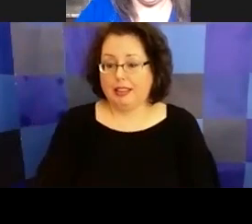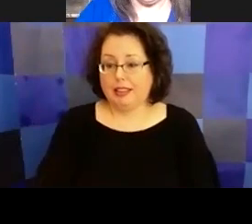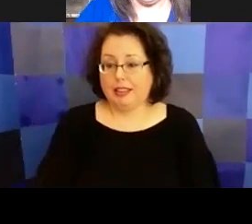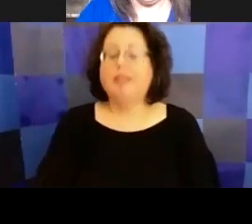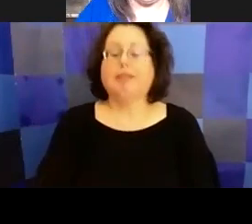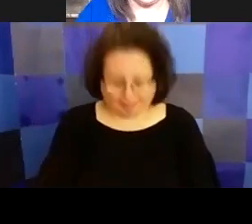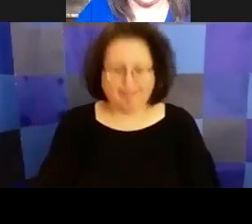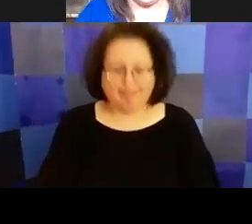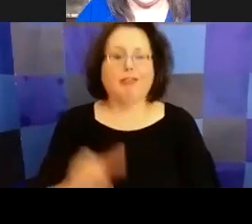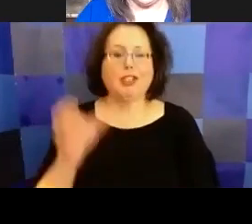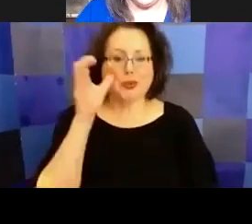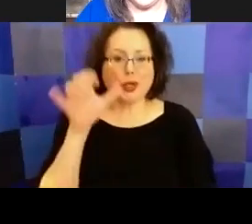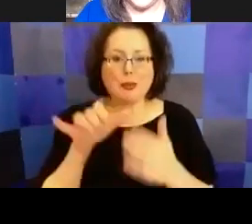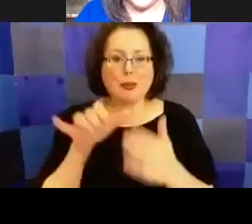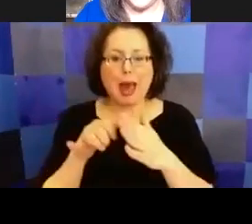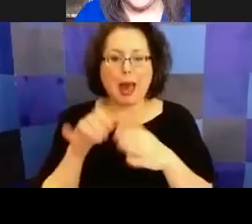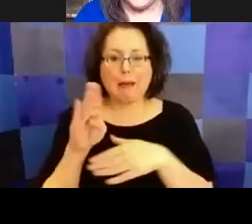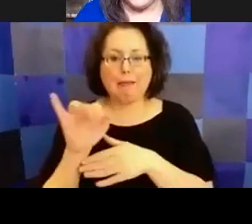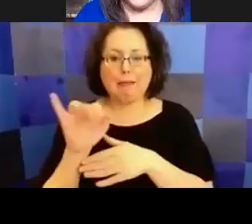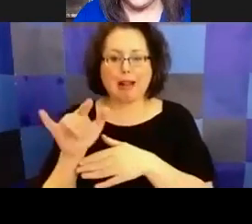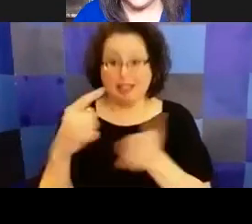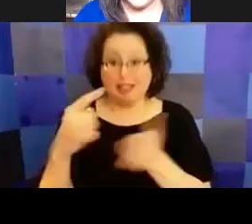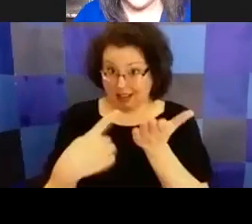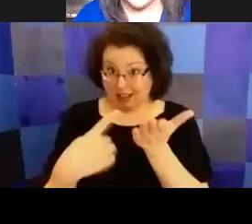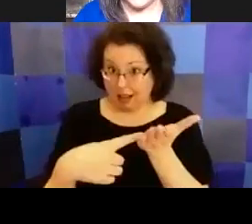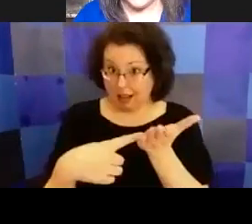You've heard the reading of the title of the bills. Any discussion on the bills?